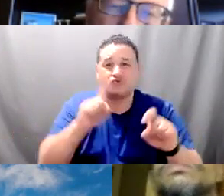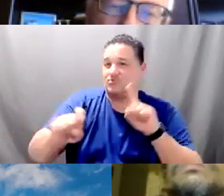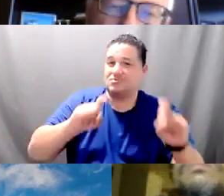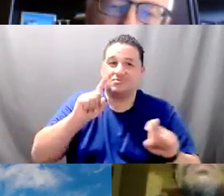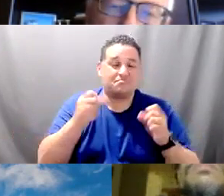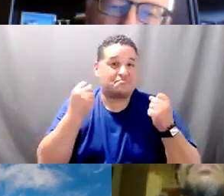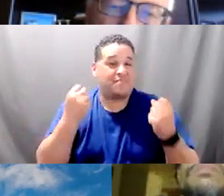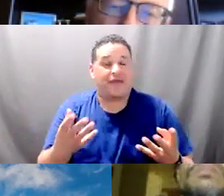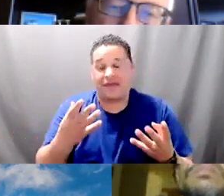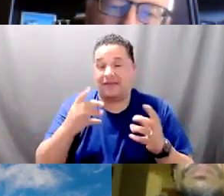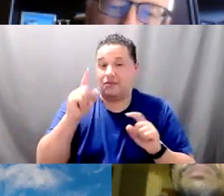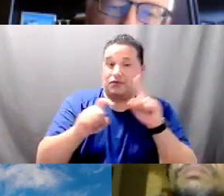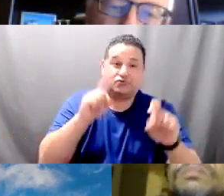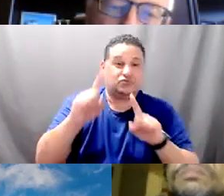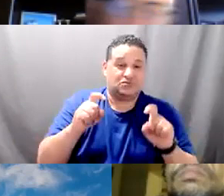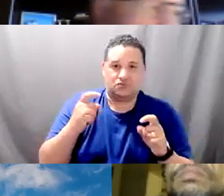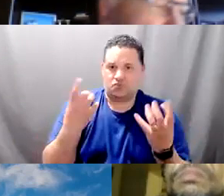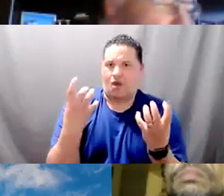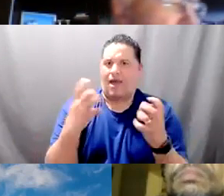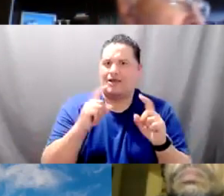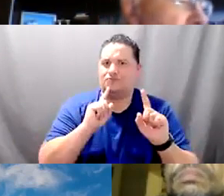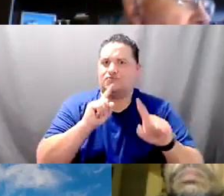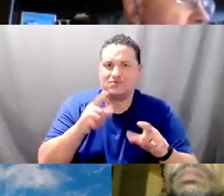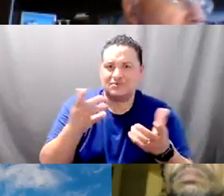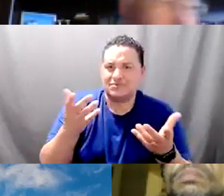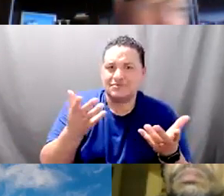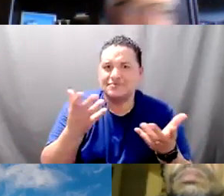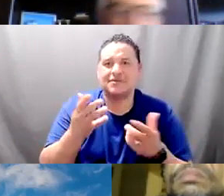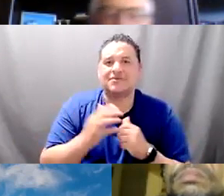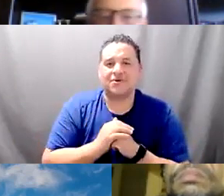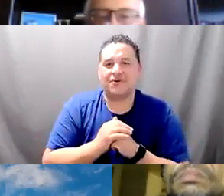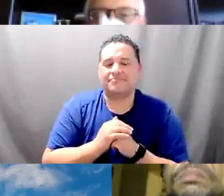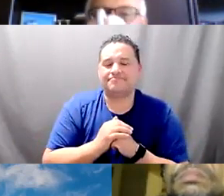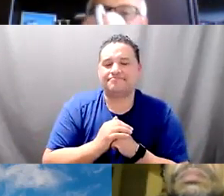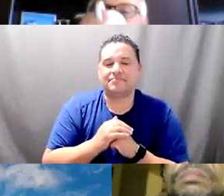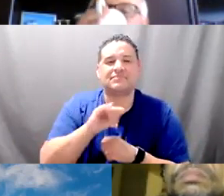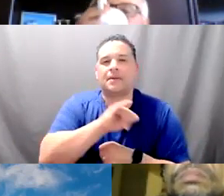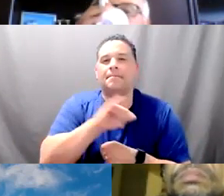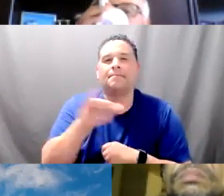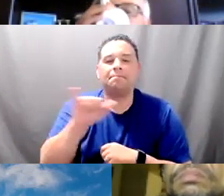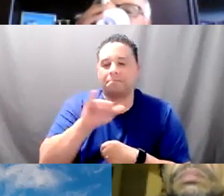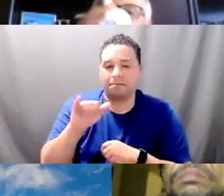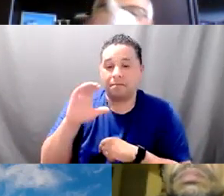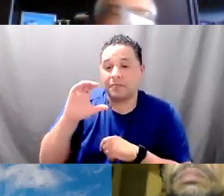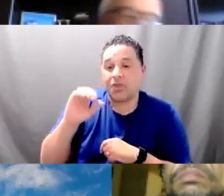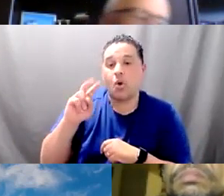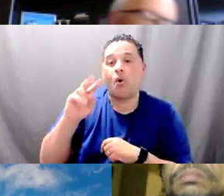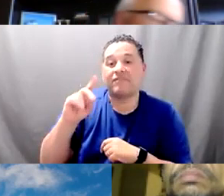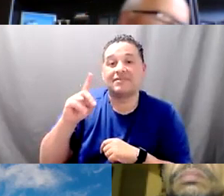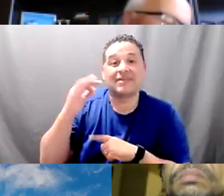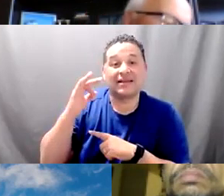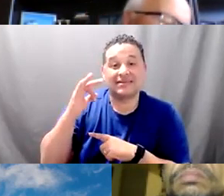so many questions that we all want answers to. And just like when this COVID-19 pandemic